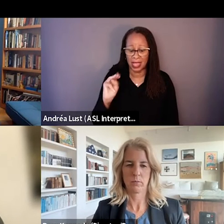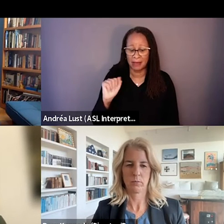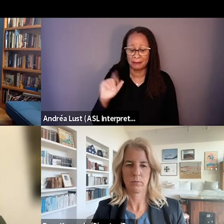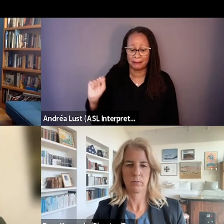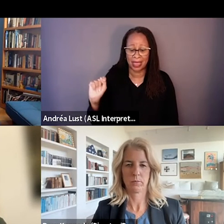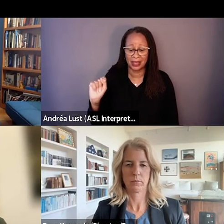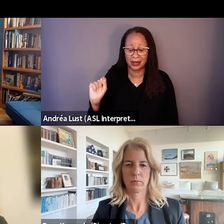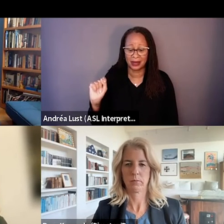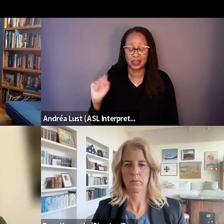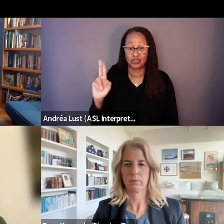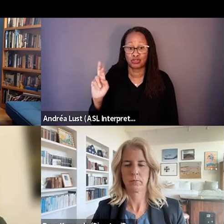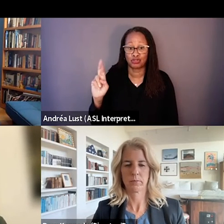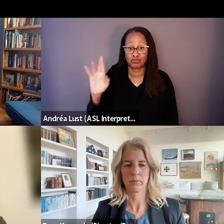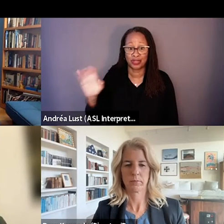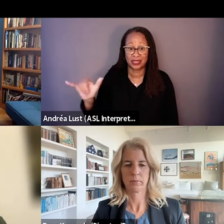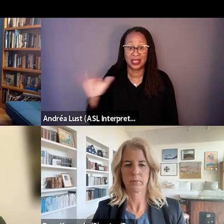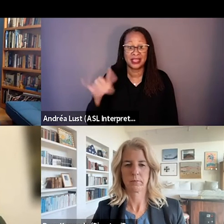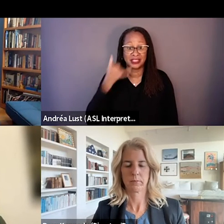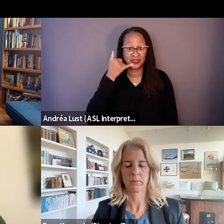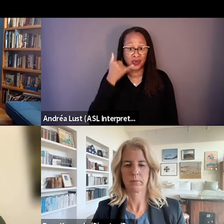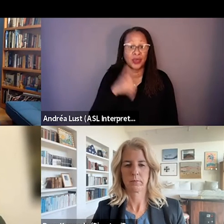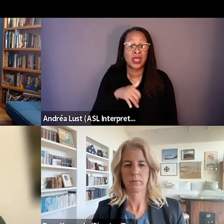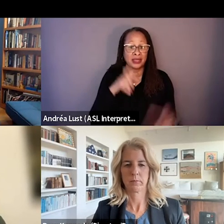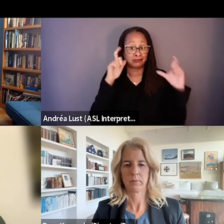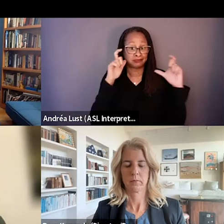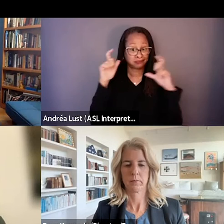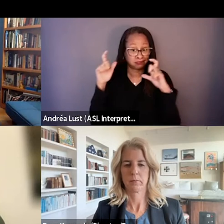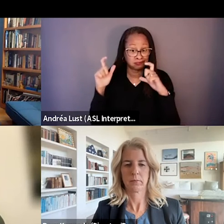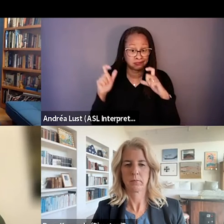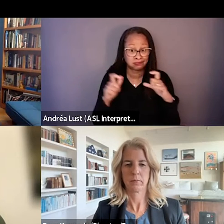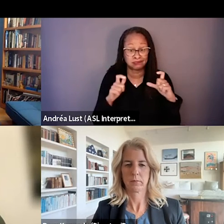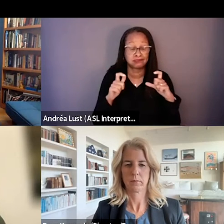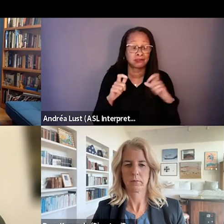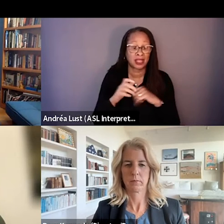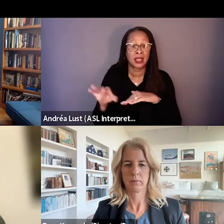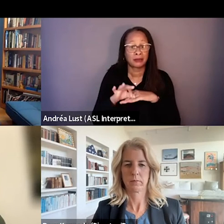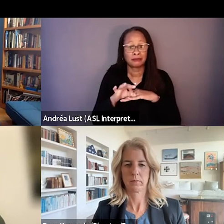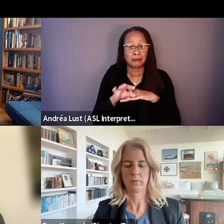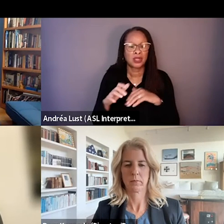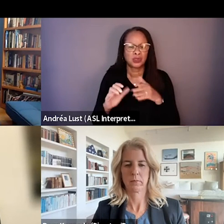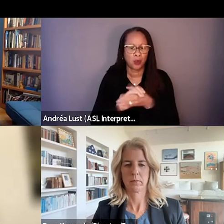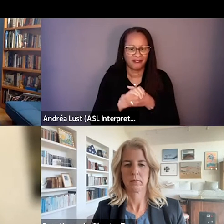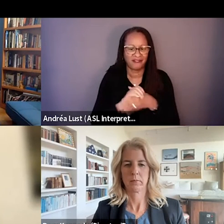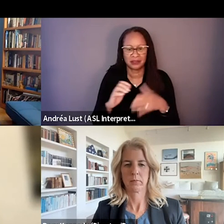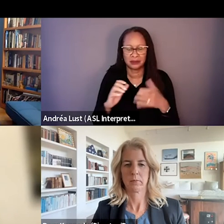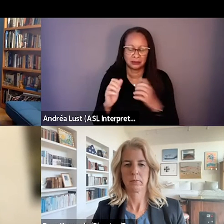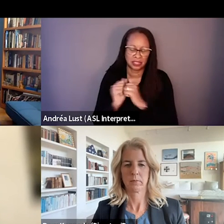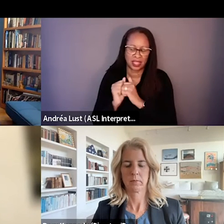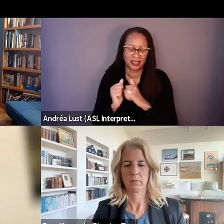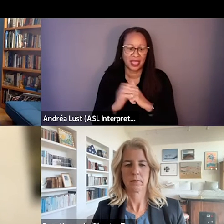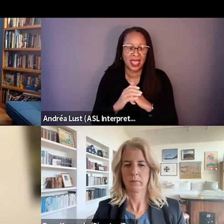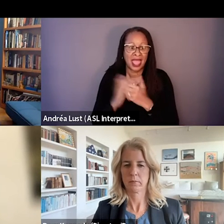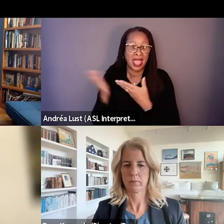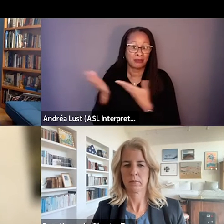interesting, because he took a lot of photos while he was there with his fiance or his new wife, and then managed to